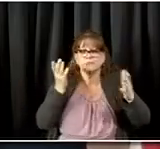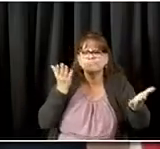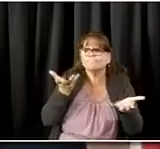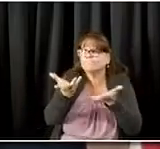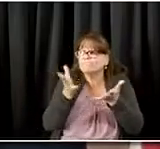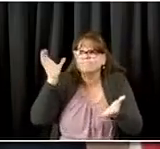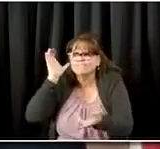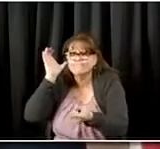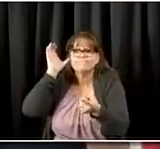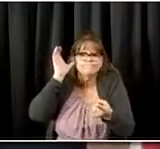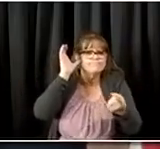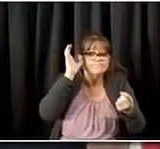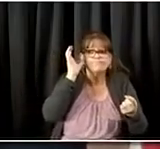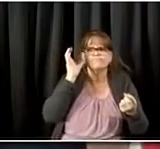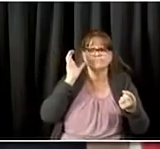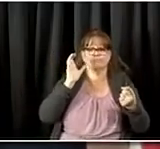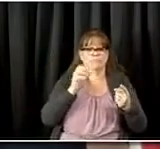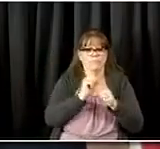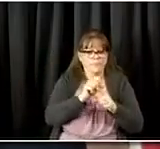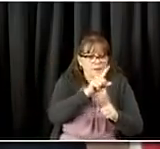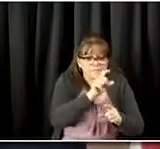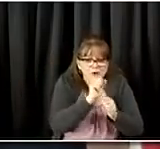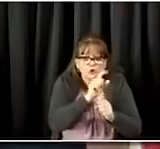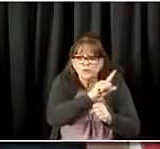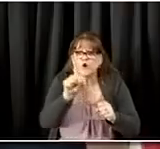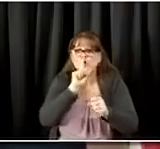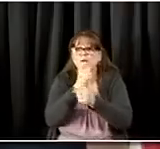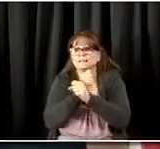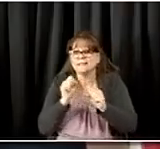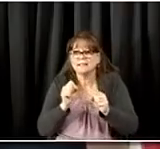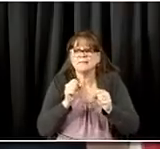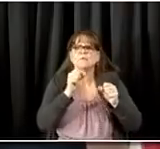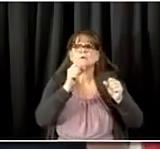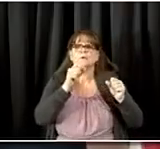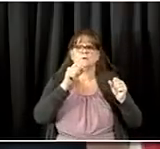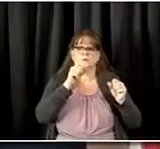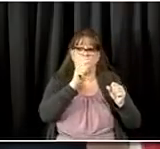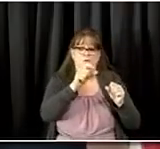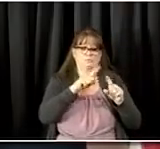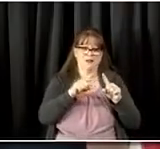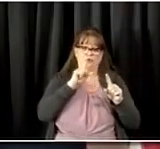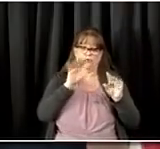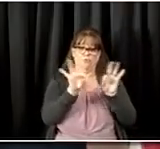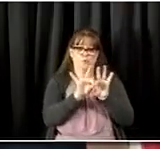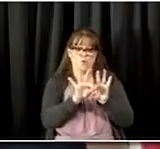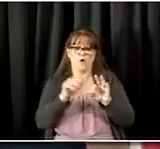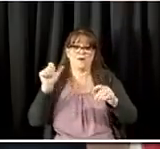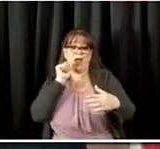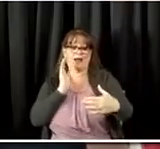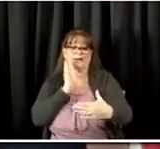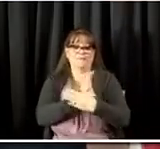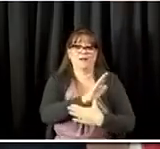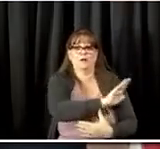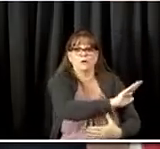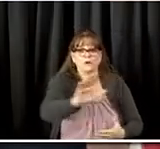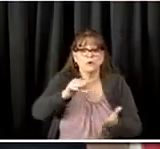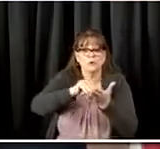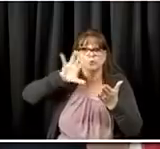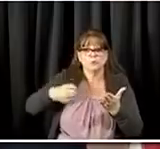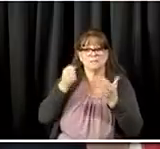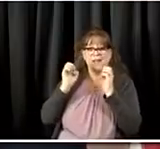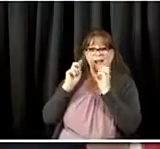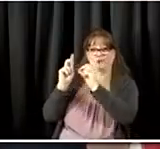for as uninterrupted as possible of a second semester. And we're going to be very engaged working with all of the stakeholders because